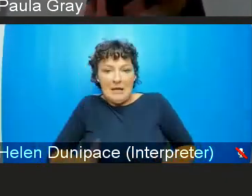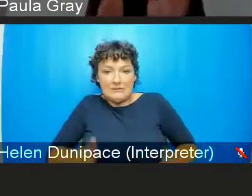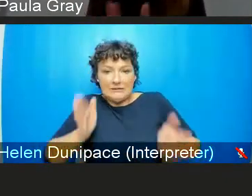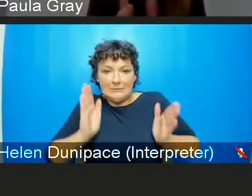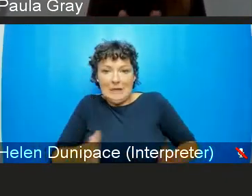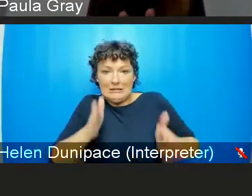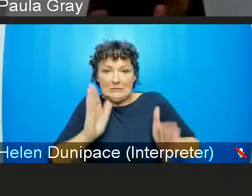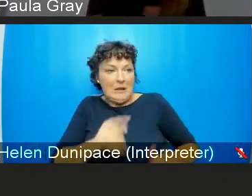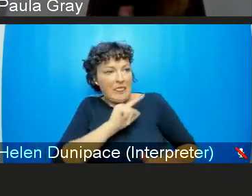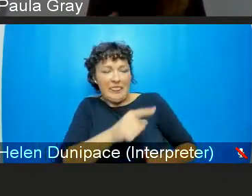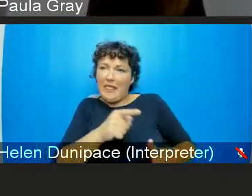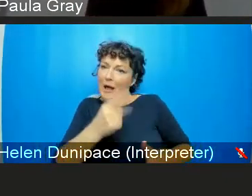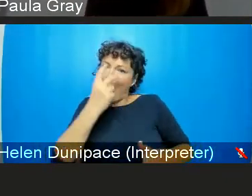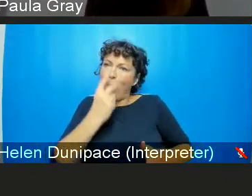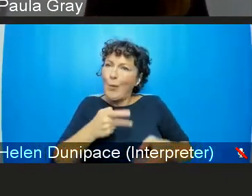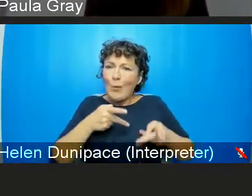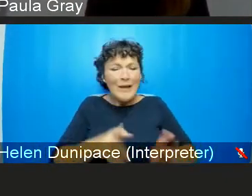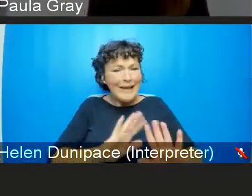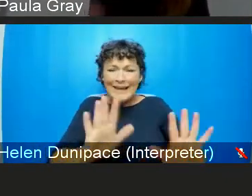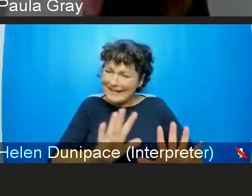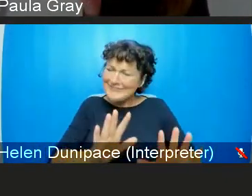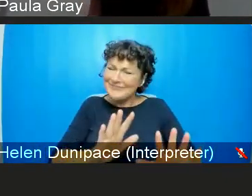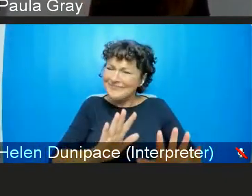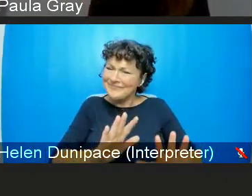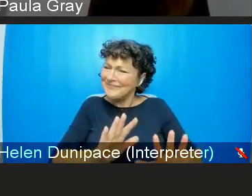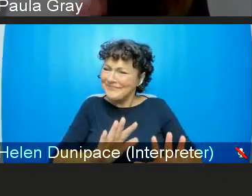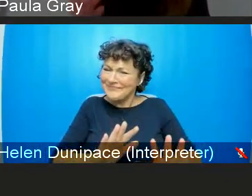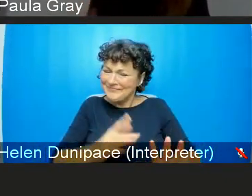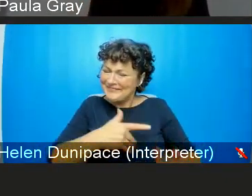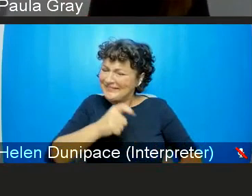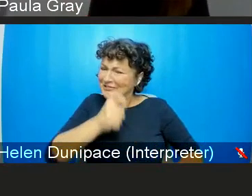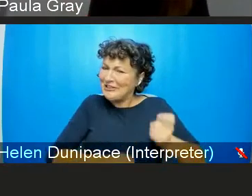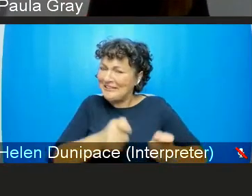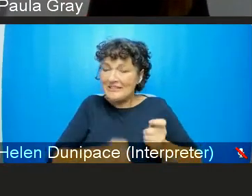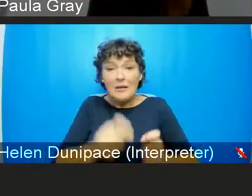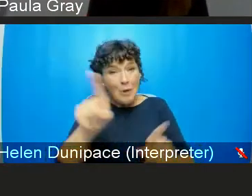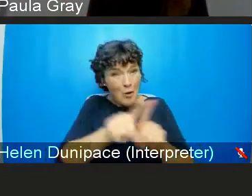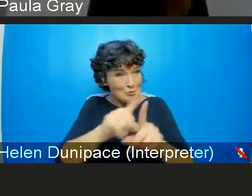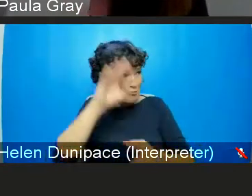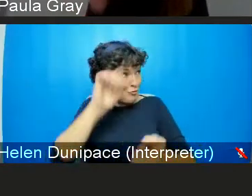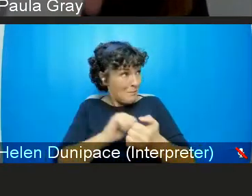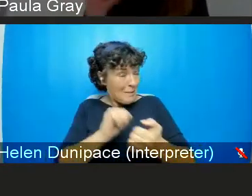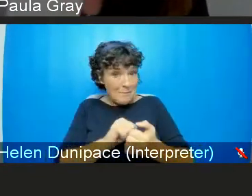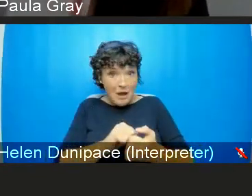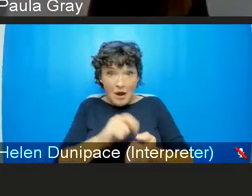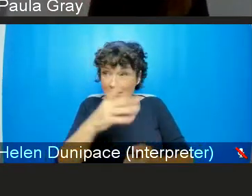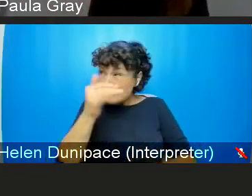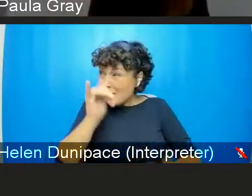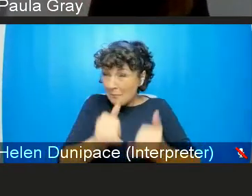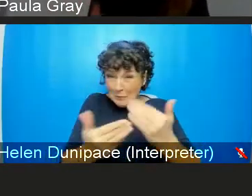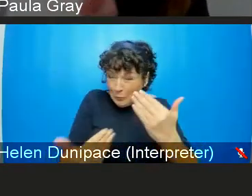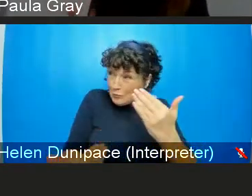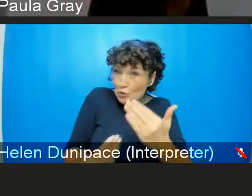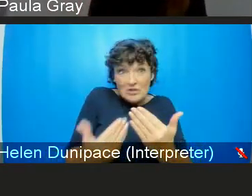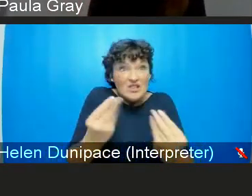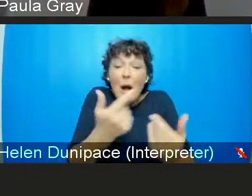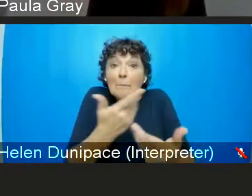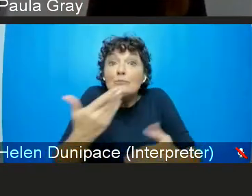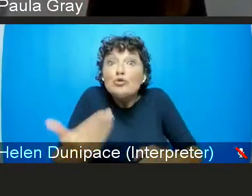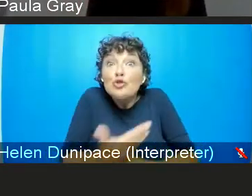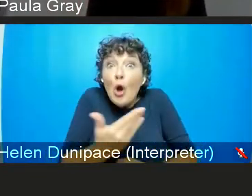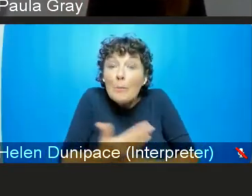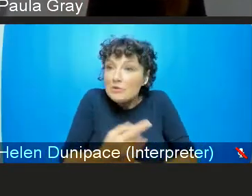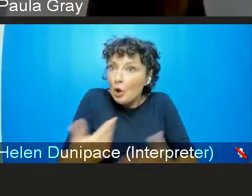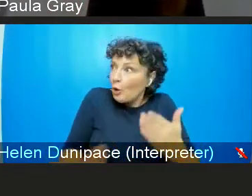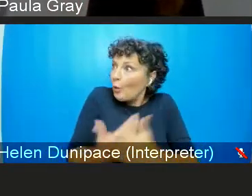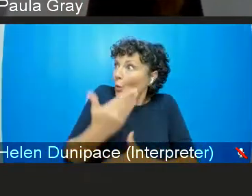as I say, there's certain roles where actually somebody just coming in with a fresh perspective and idea, having that diversity of thought, and I think Gary,